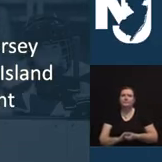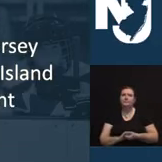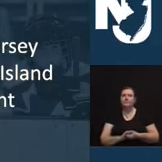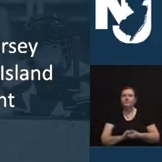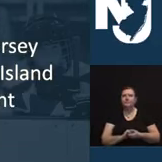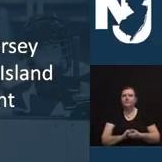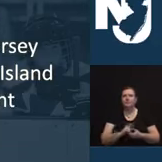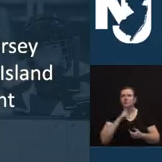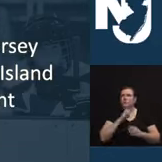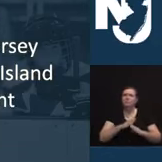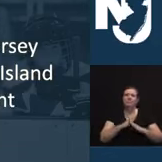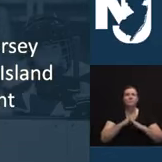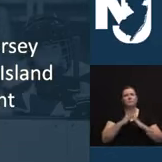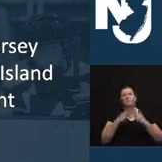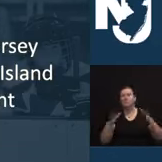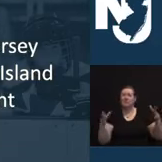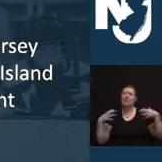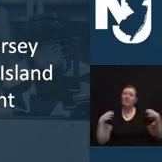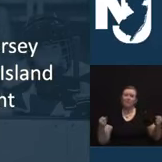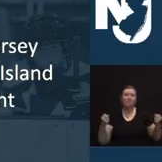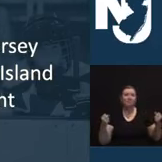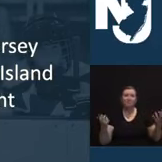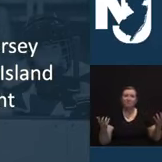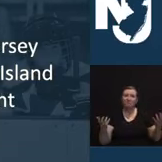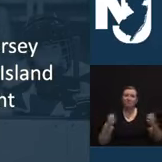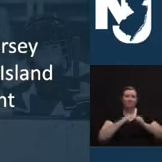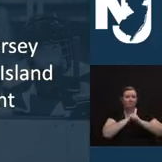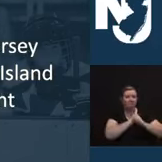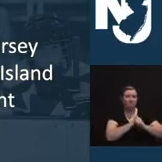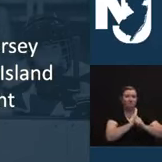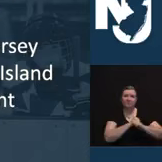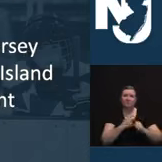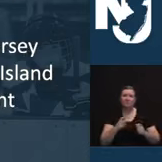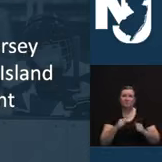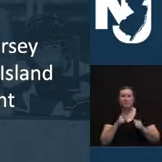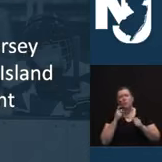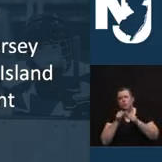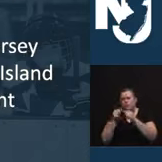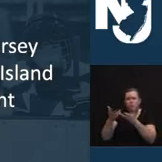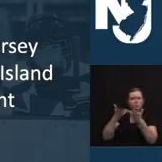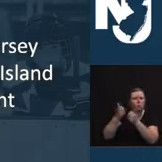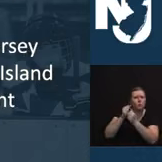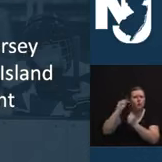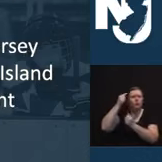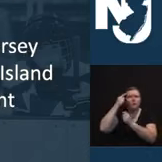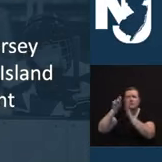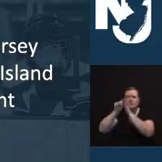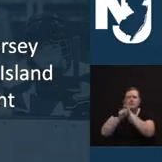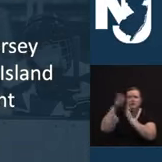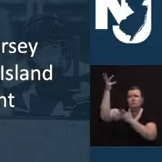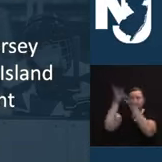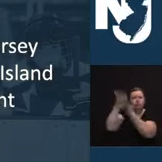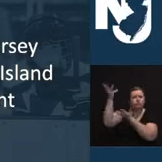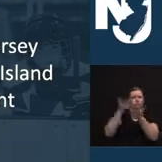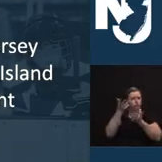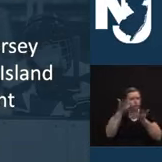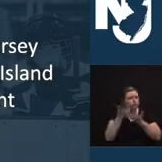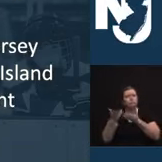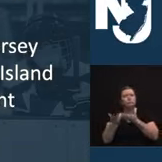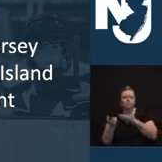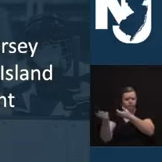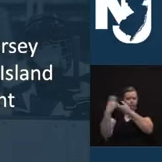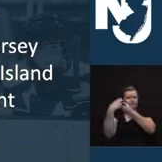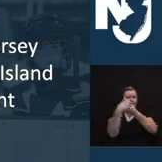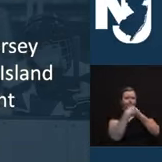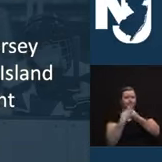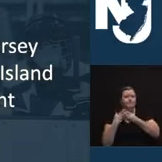with the governors of other states on both sides of the aisle to grow this compact. This announcement comes after the executive